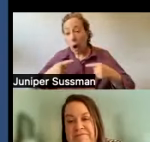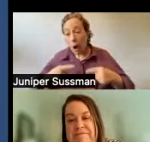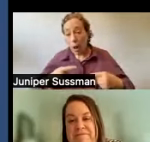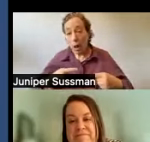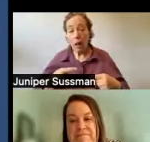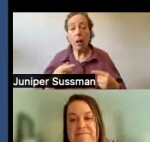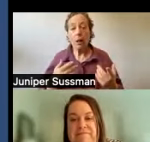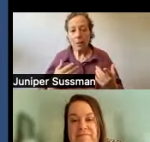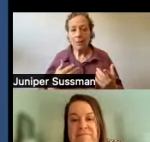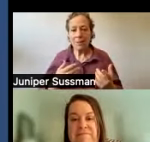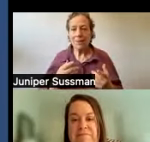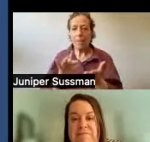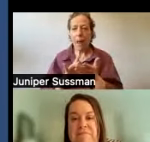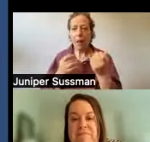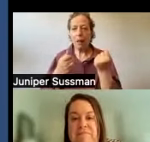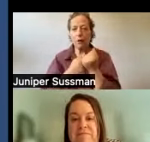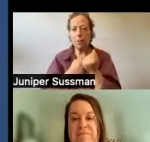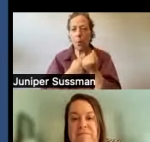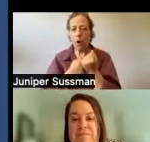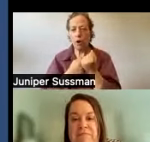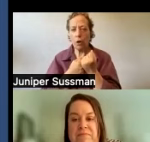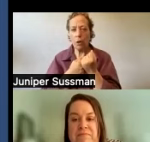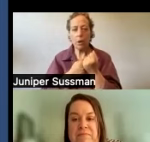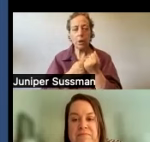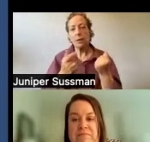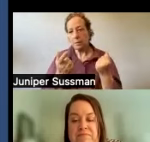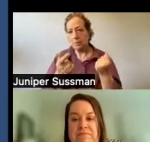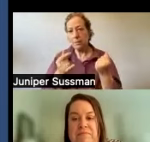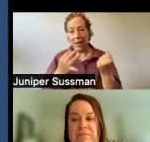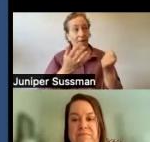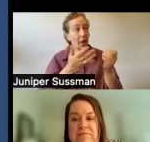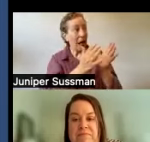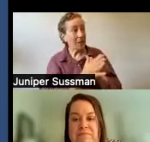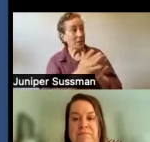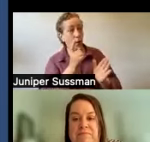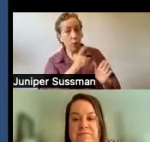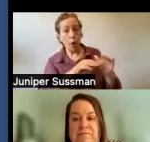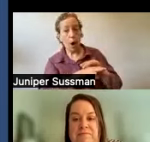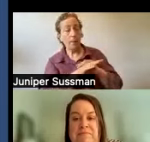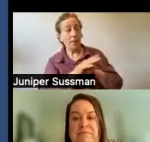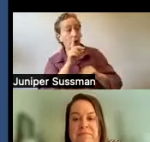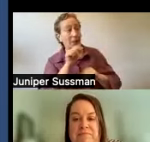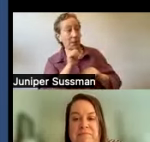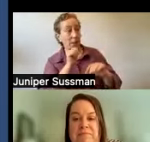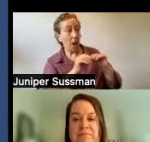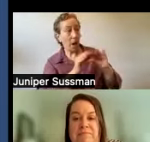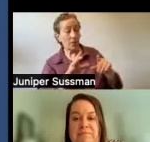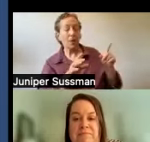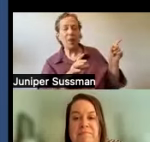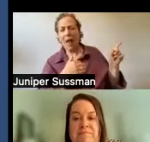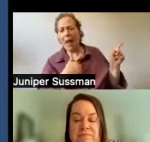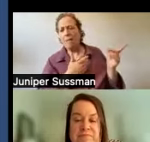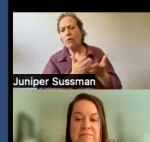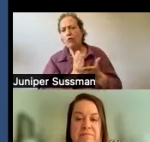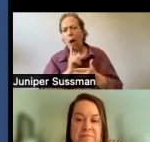medical support. Because if you're going to ask for an accommodation for a disability that isn't obvious, employers do have the right to get some